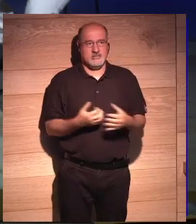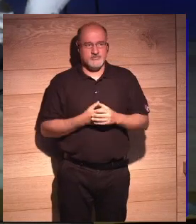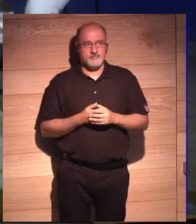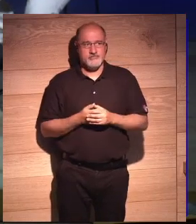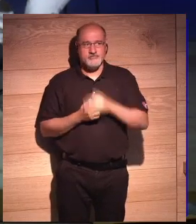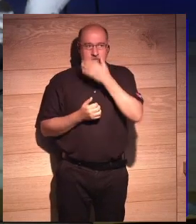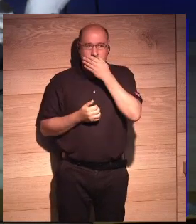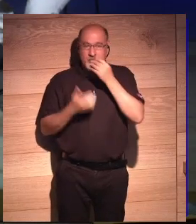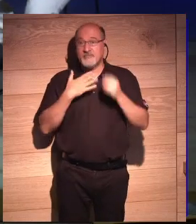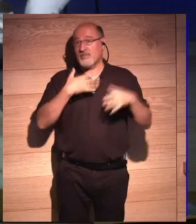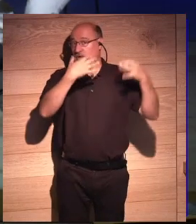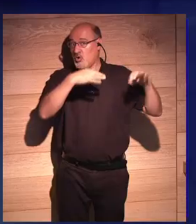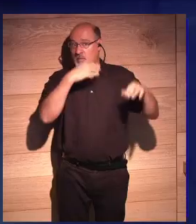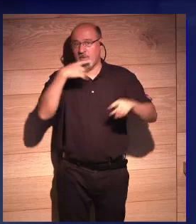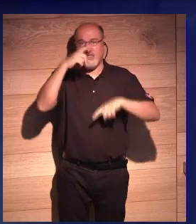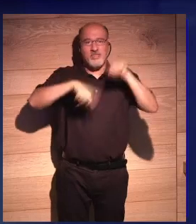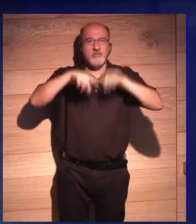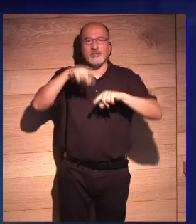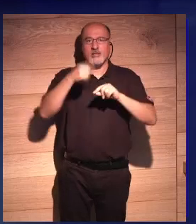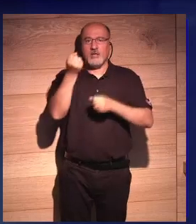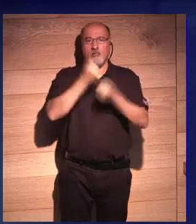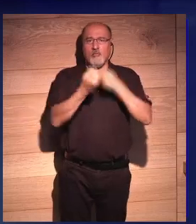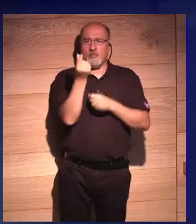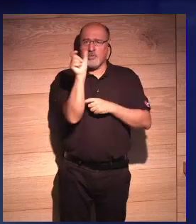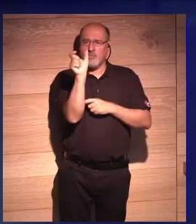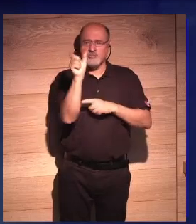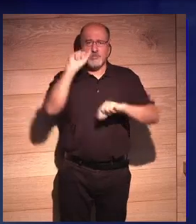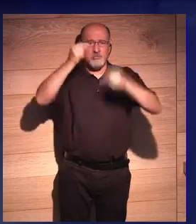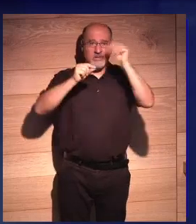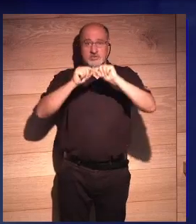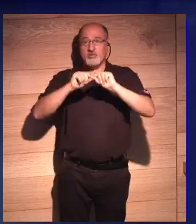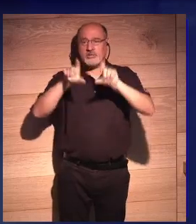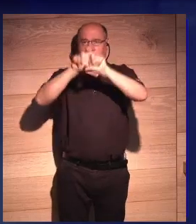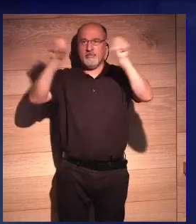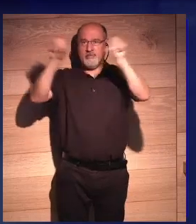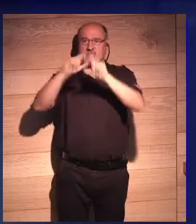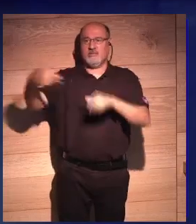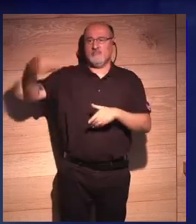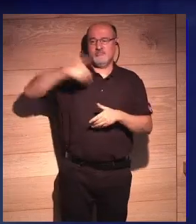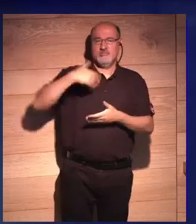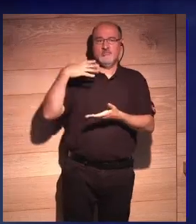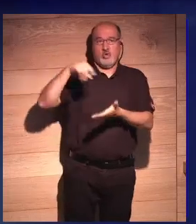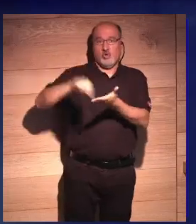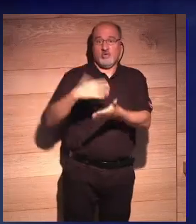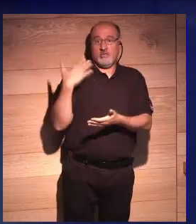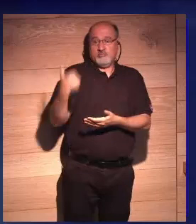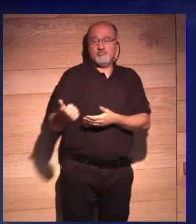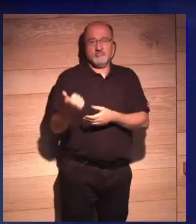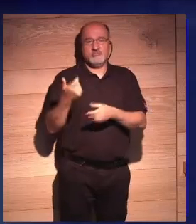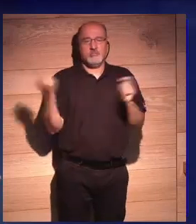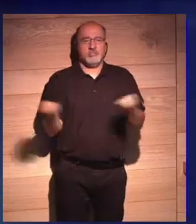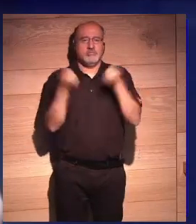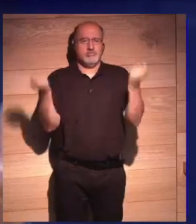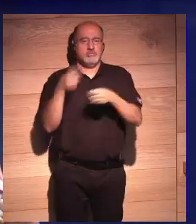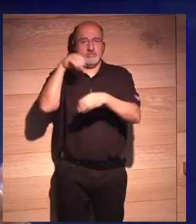content specifically for a channel? Or no, normally that is set by the budget. When a brand hires you to launch a campaign, you